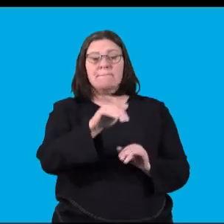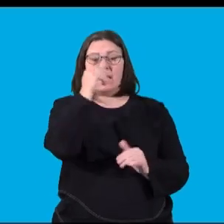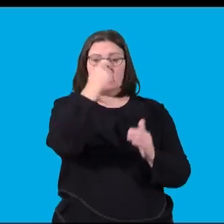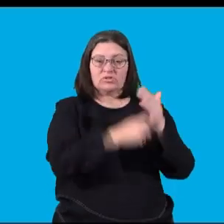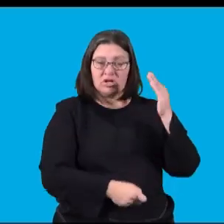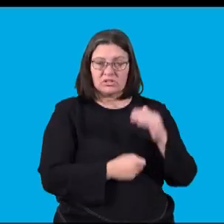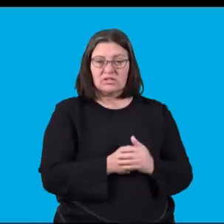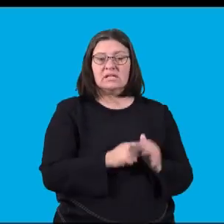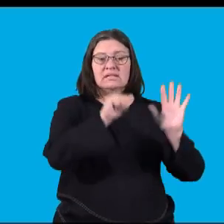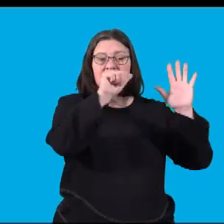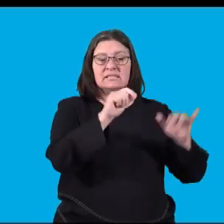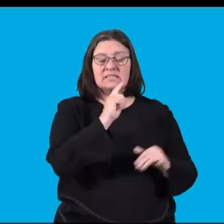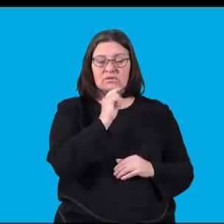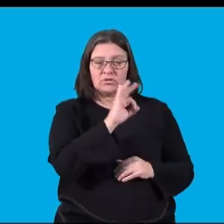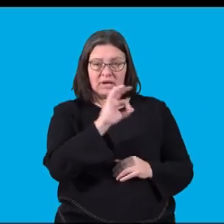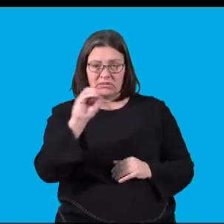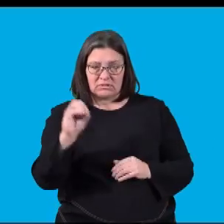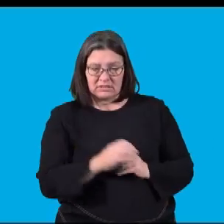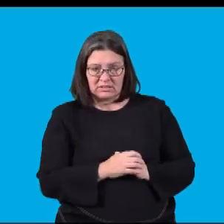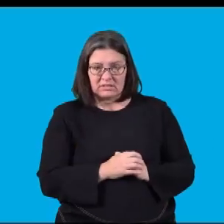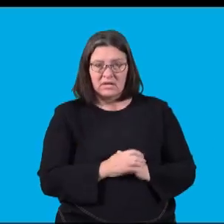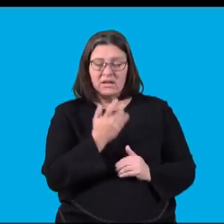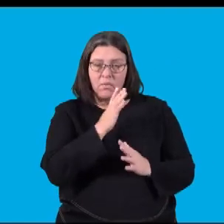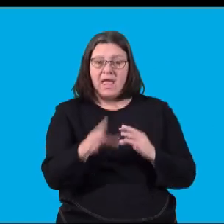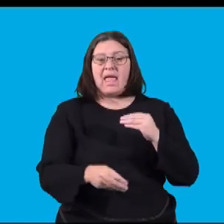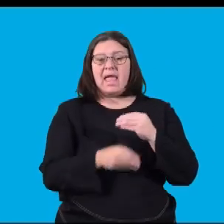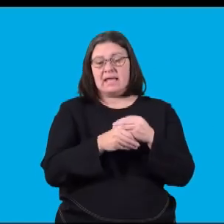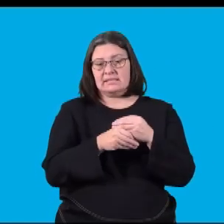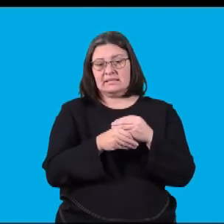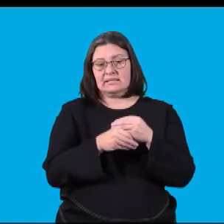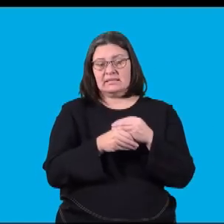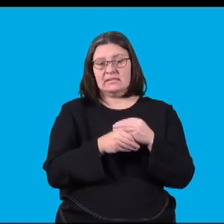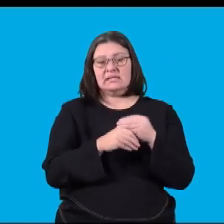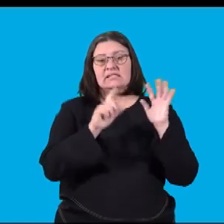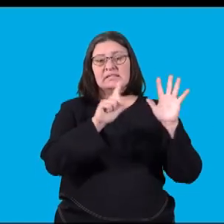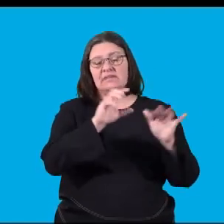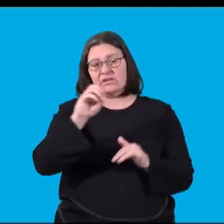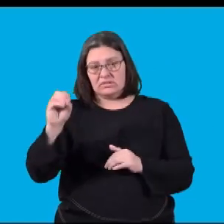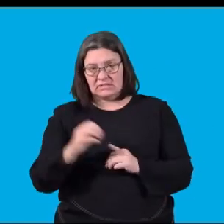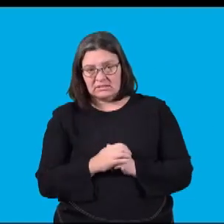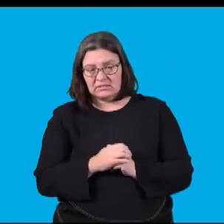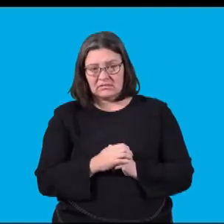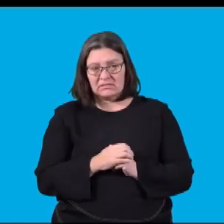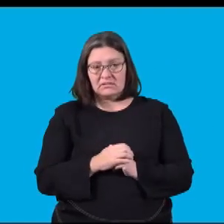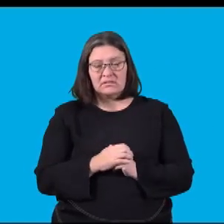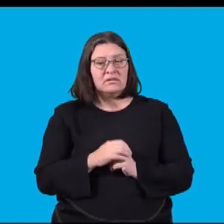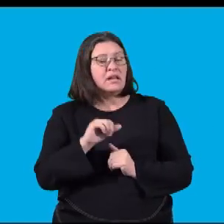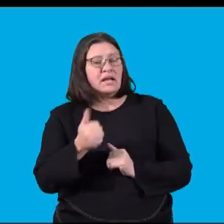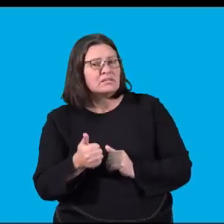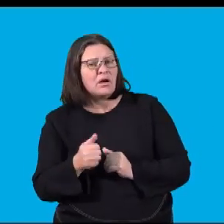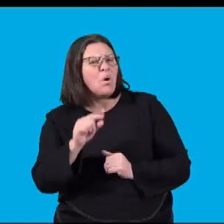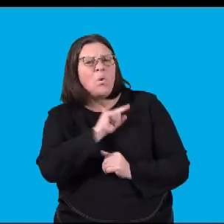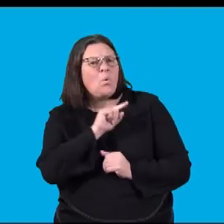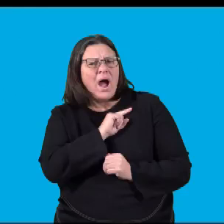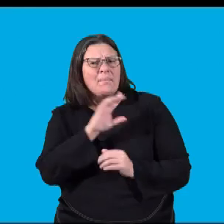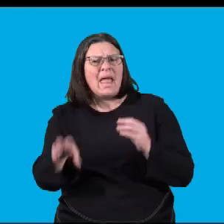say bank charges 6,300. Then I will add my 700. The next question